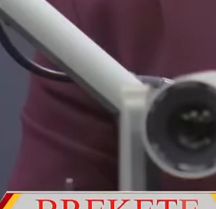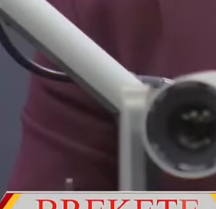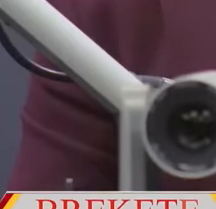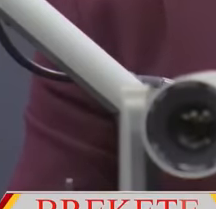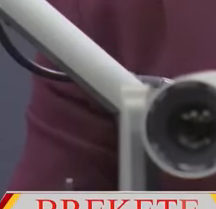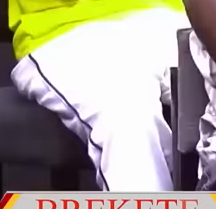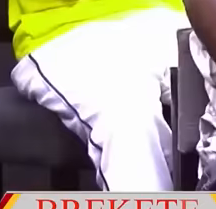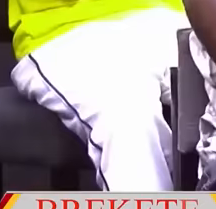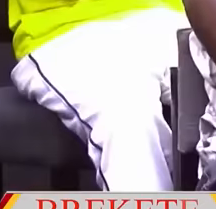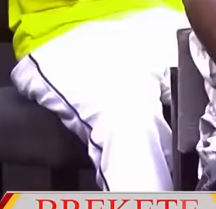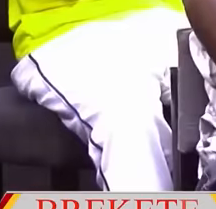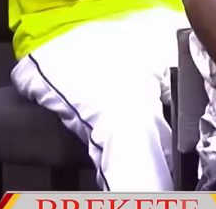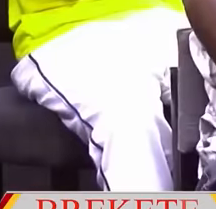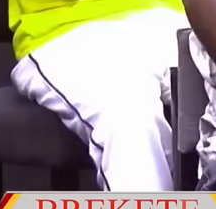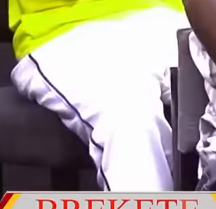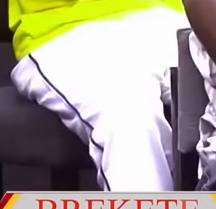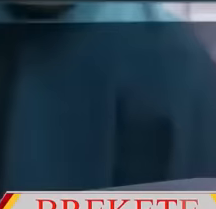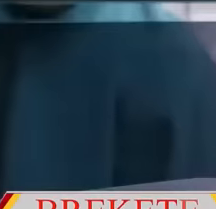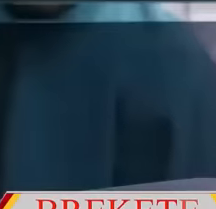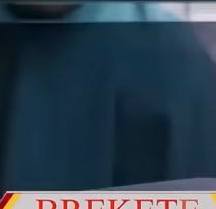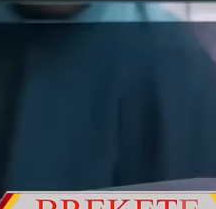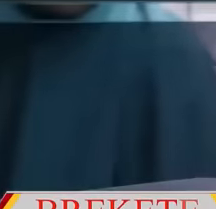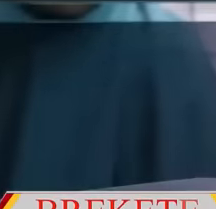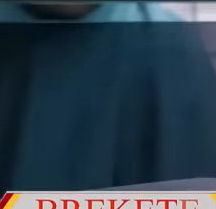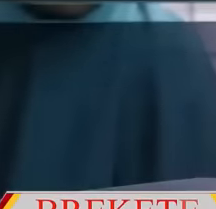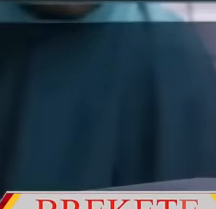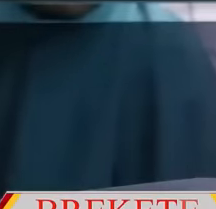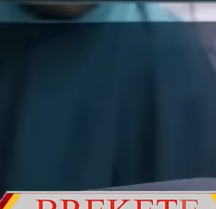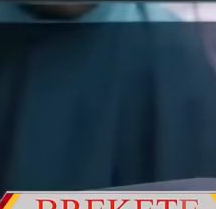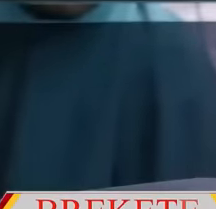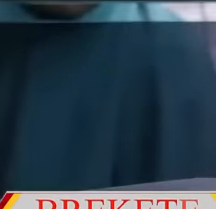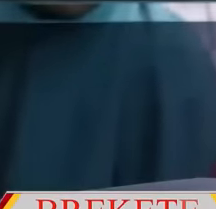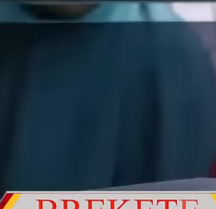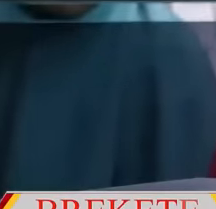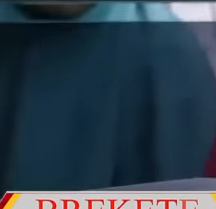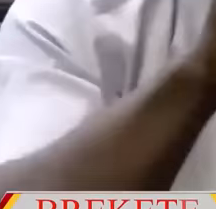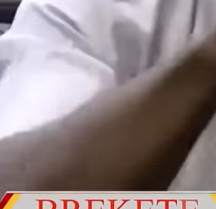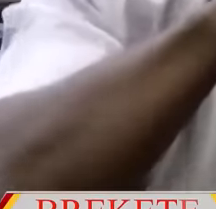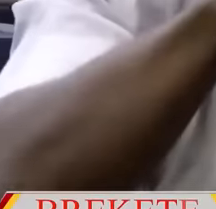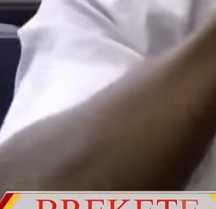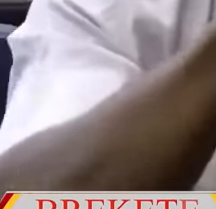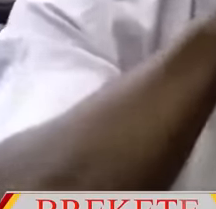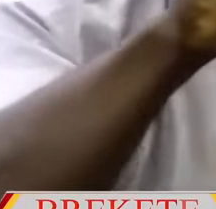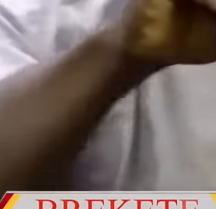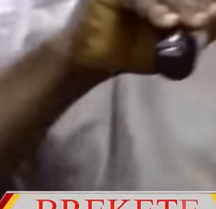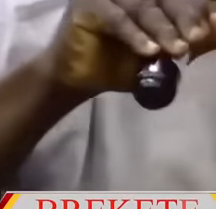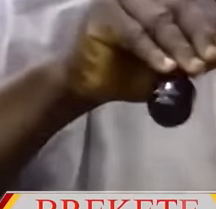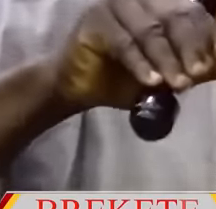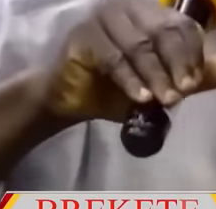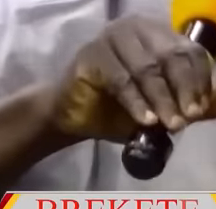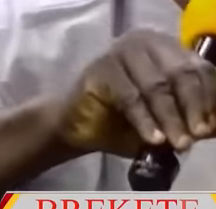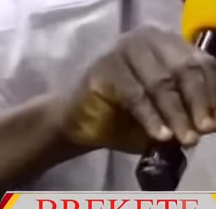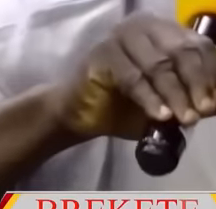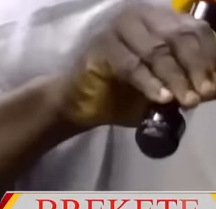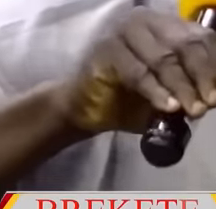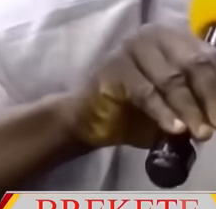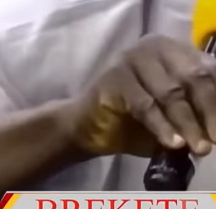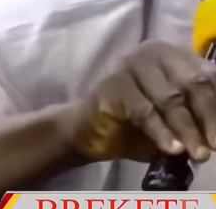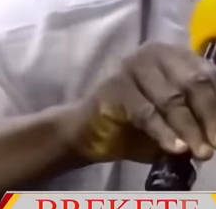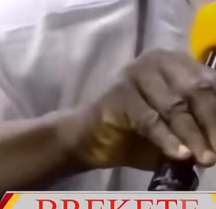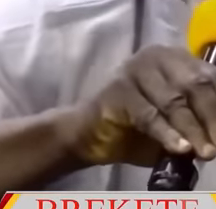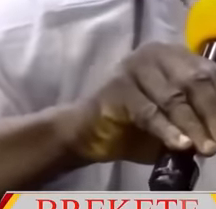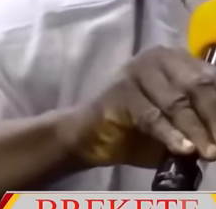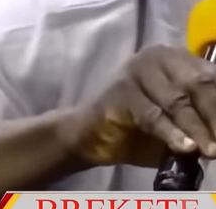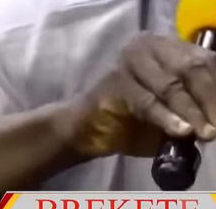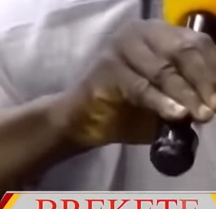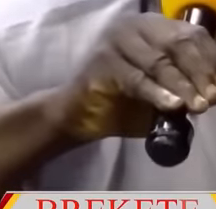to di wa ni so you see that day as they come back and when they reach house so they come me say he don't prepare food he